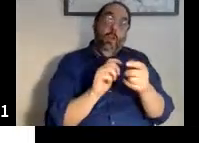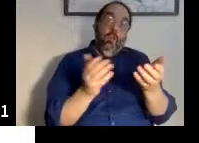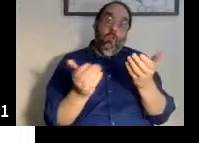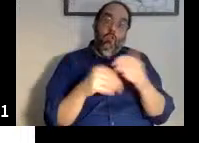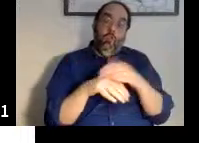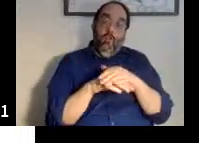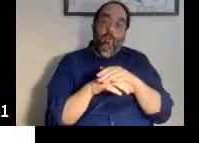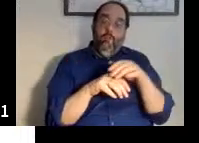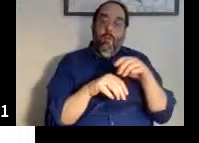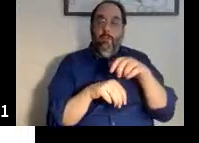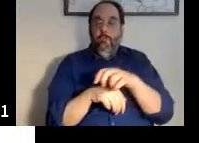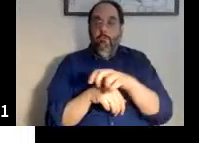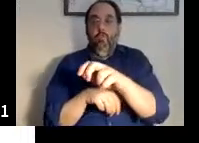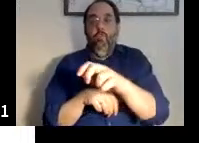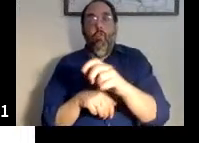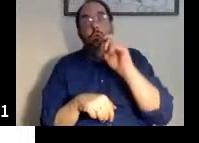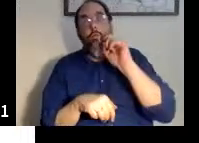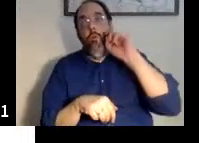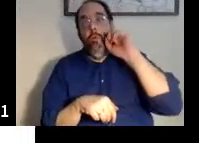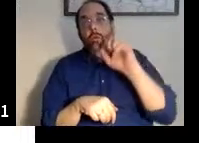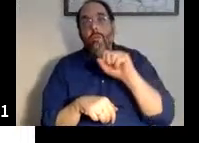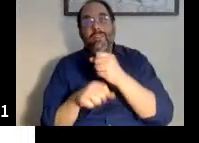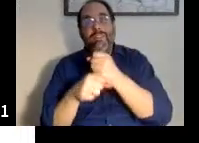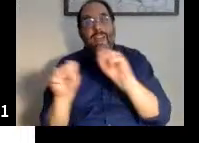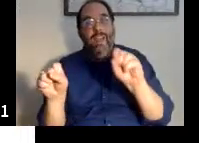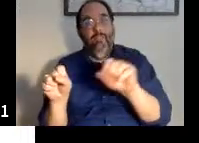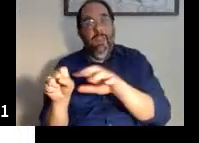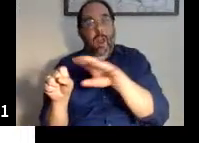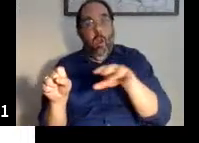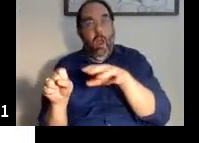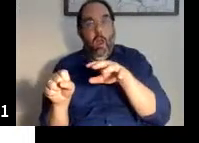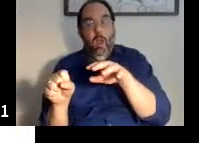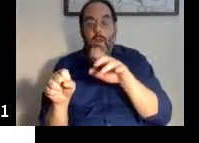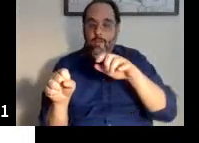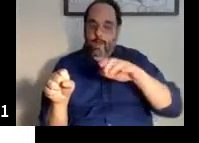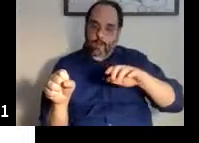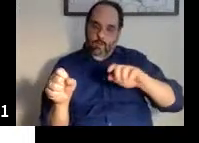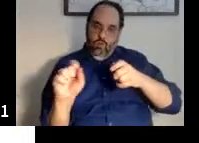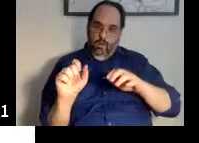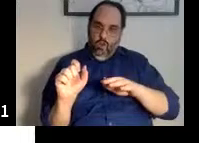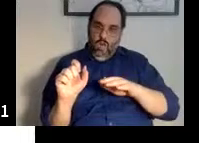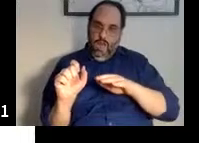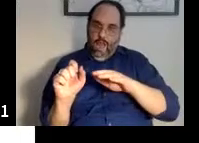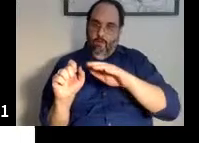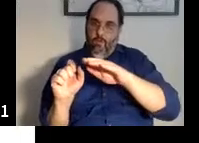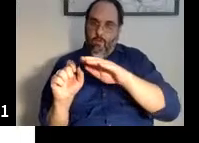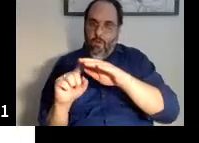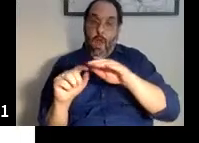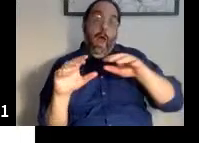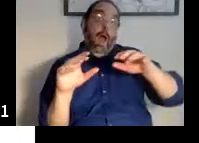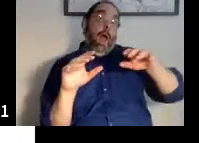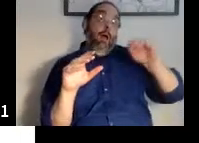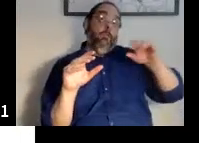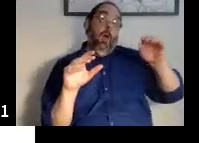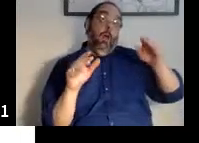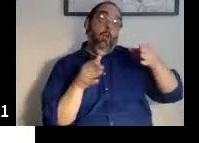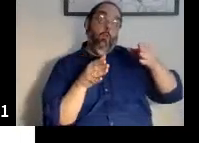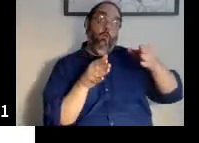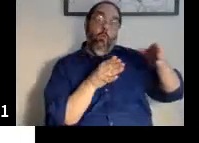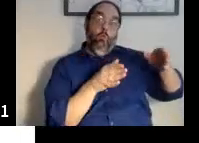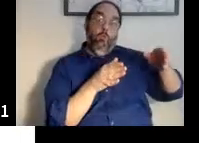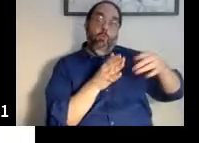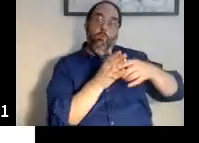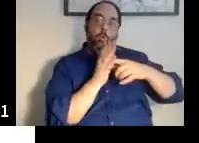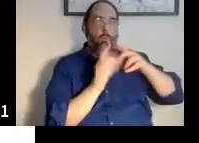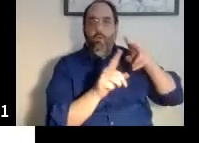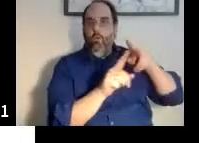rubber safety tile or something like that. Make sure that that change in level along the accessible routes. Remember, outside the accessible routes, these requirements